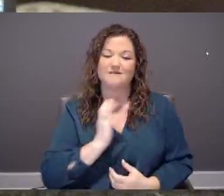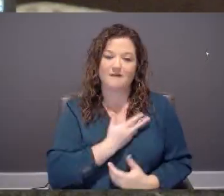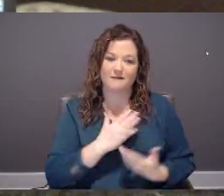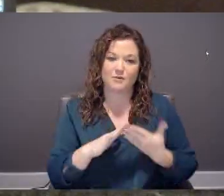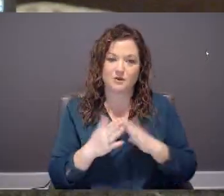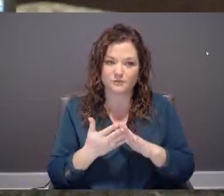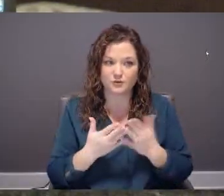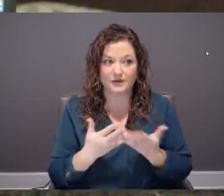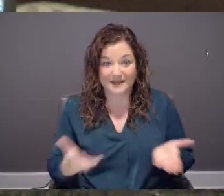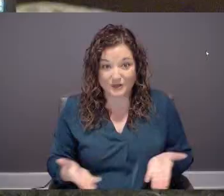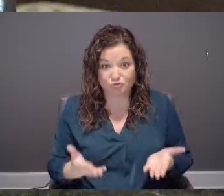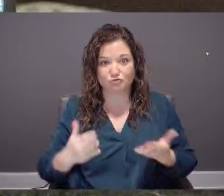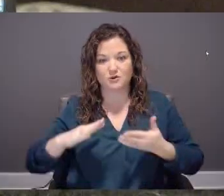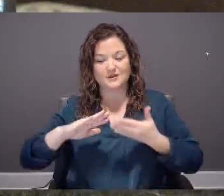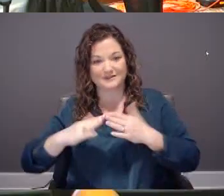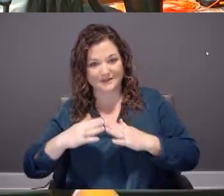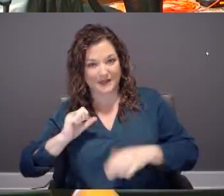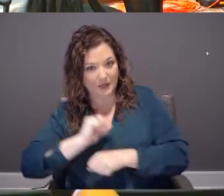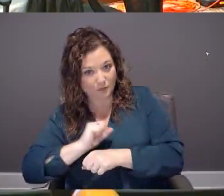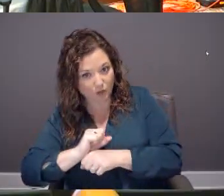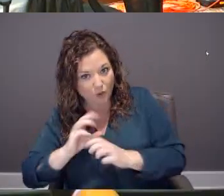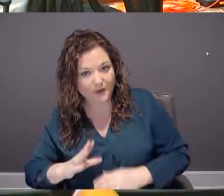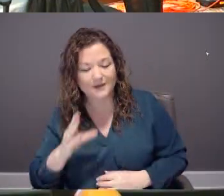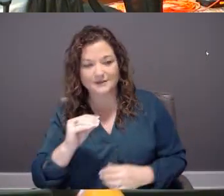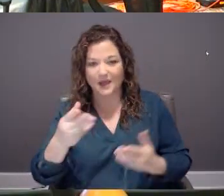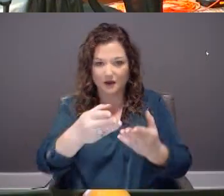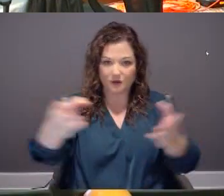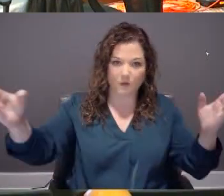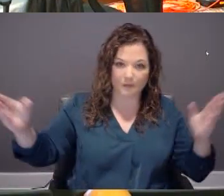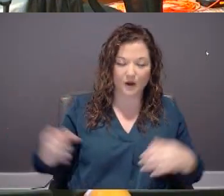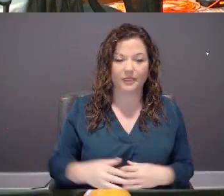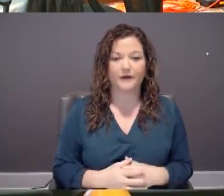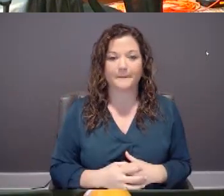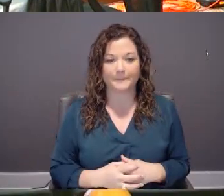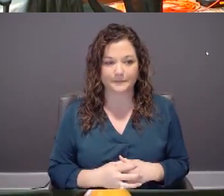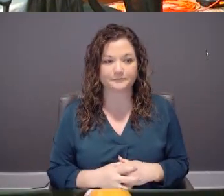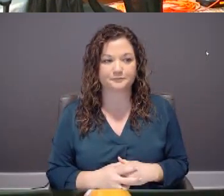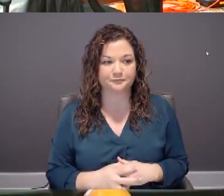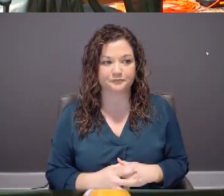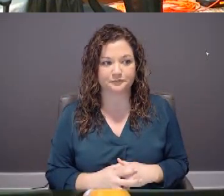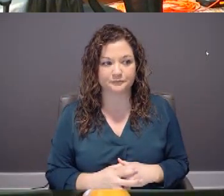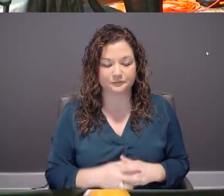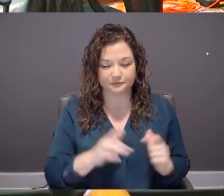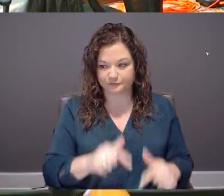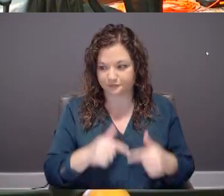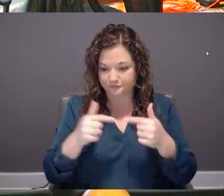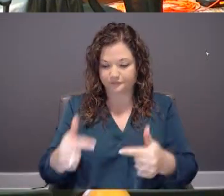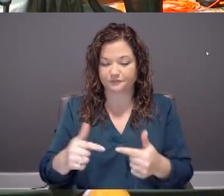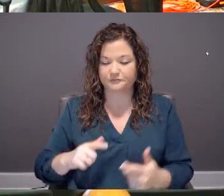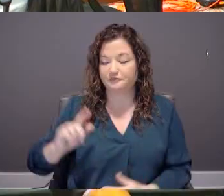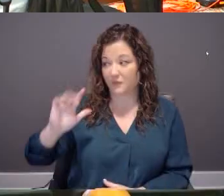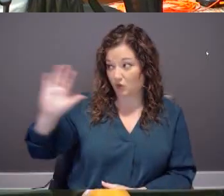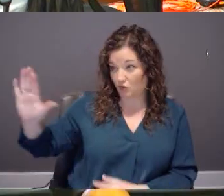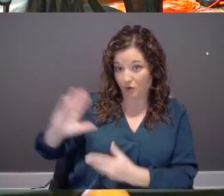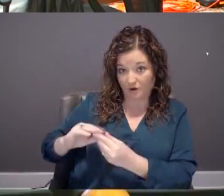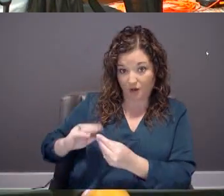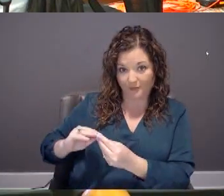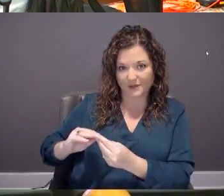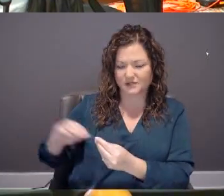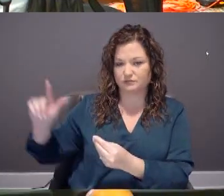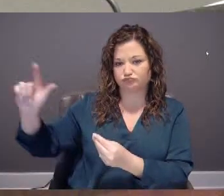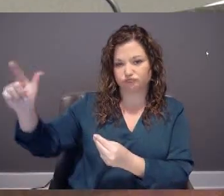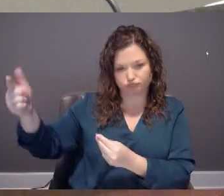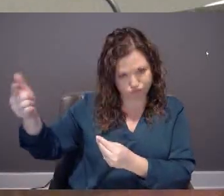So thank you all. Yeah, I appreciate that, Josh. I'll jump in and just Just echo those comments of profound gratitude for